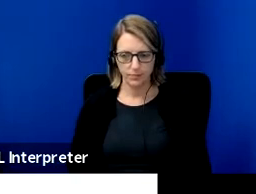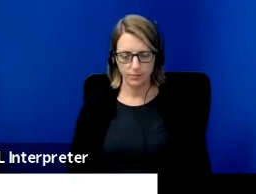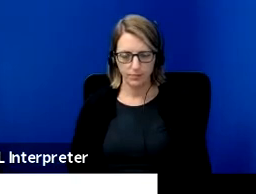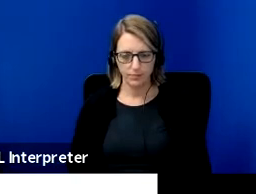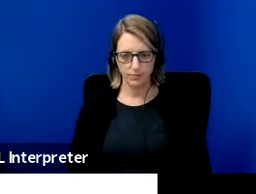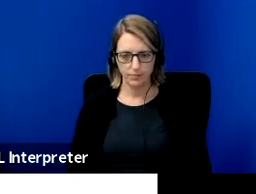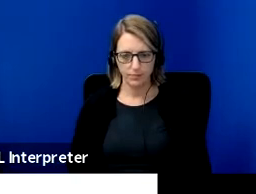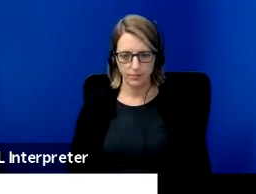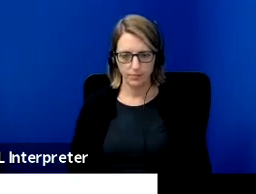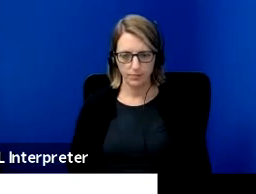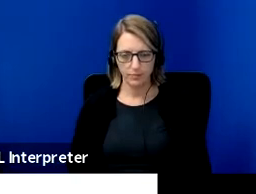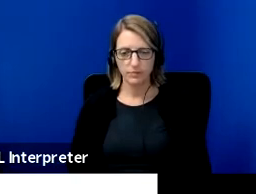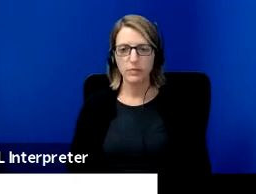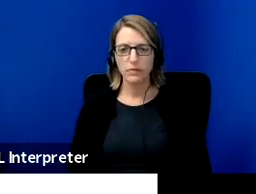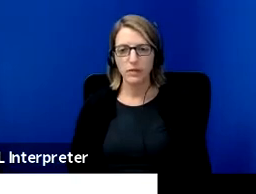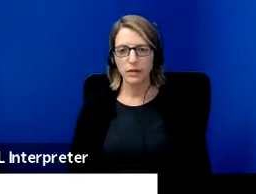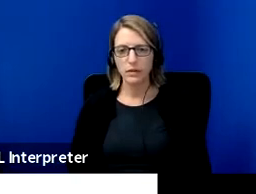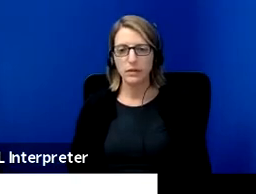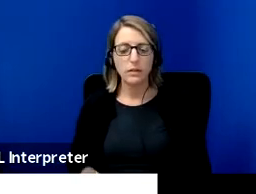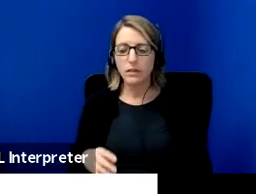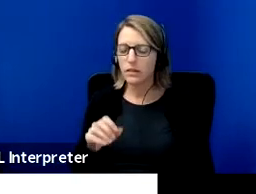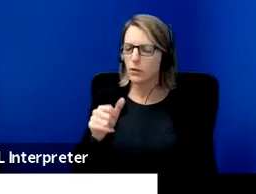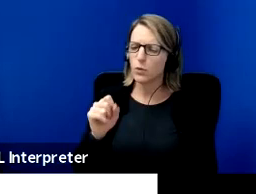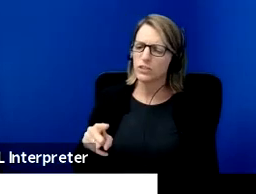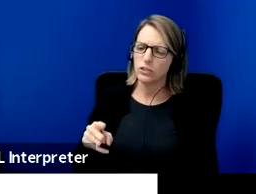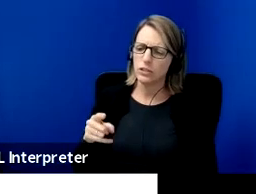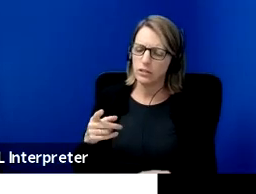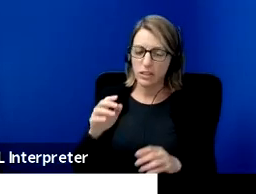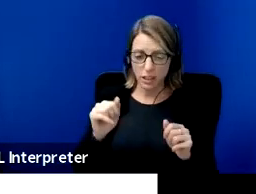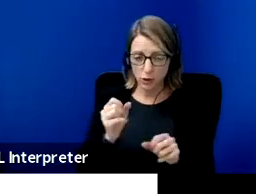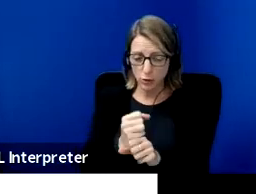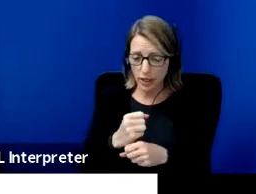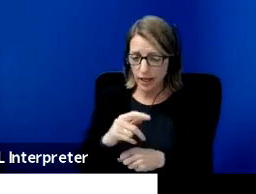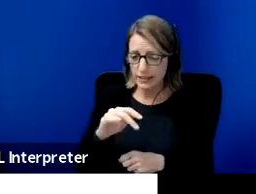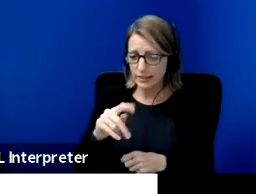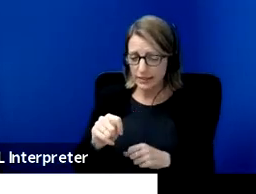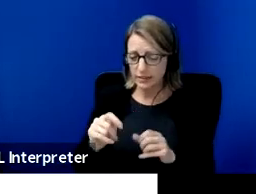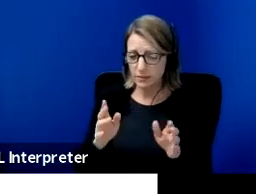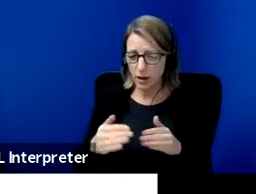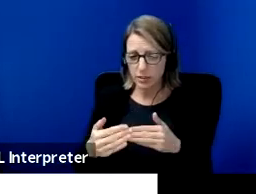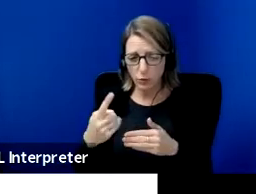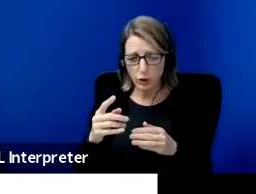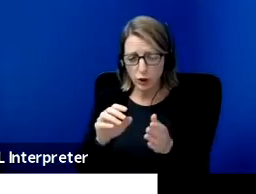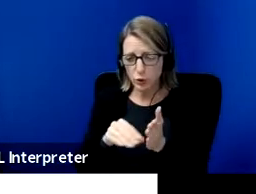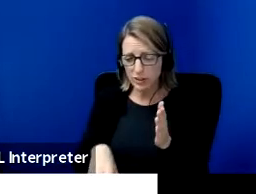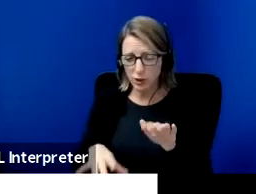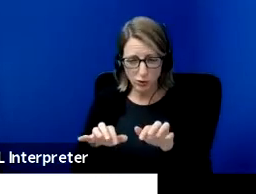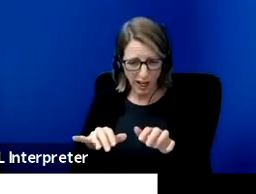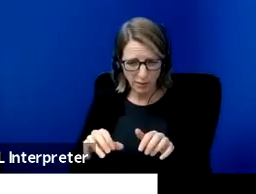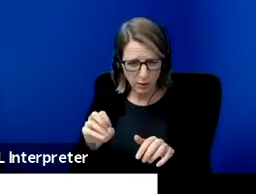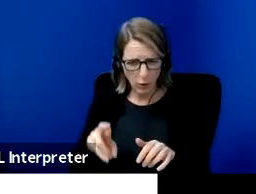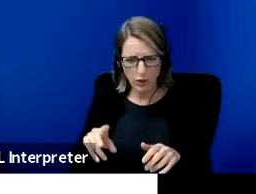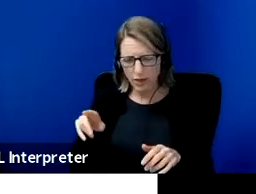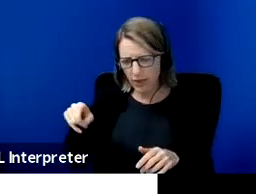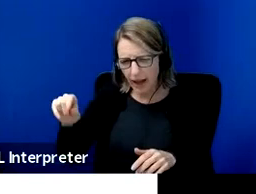Now there are one more that's relevant for right now. Can you create a text box for students to type in, or do they need to create